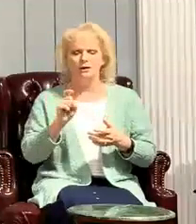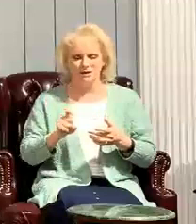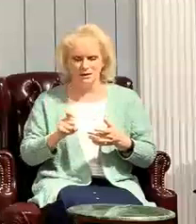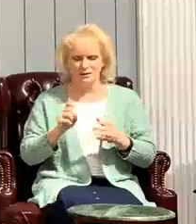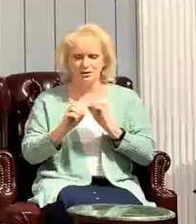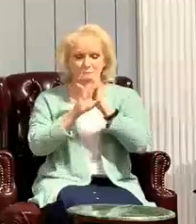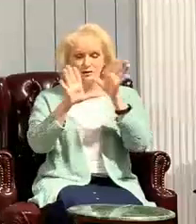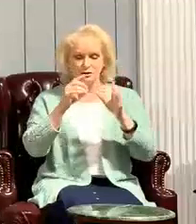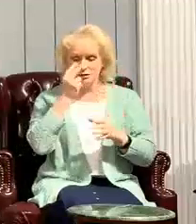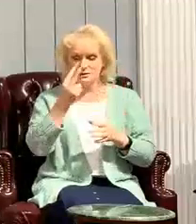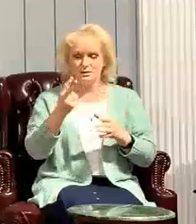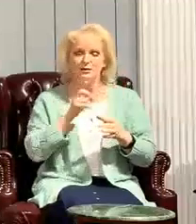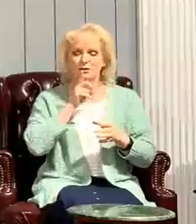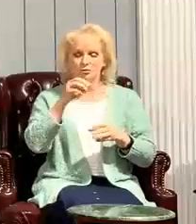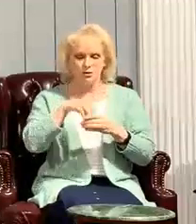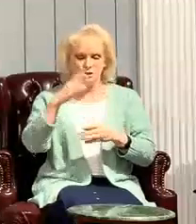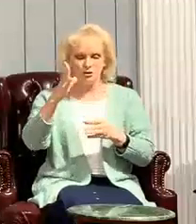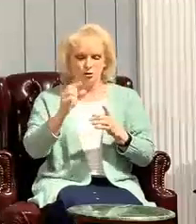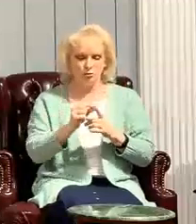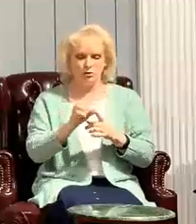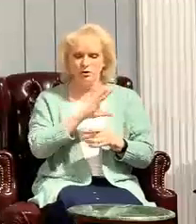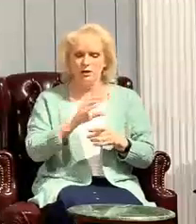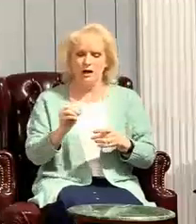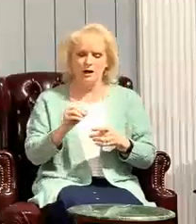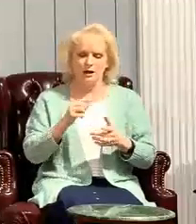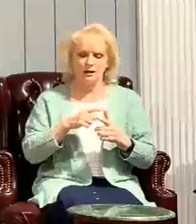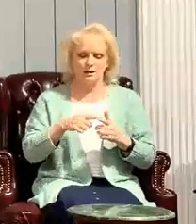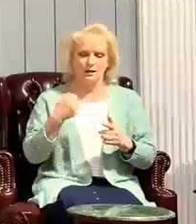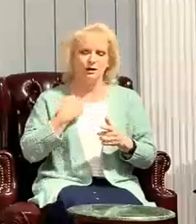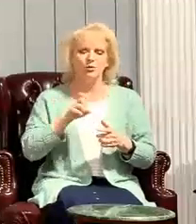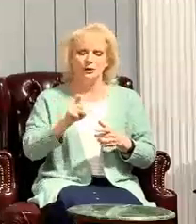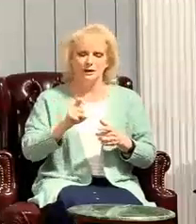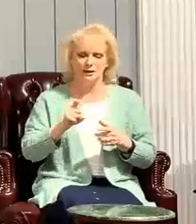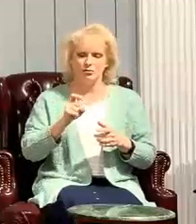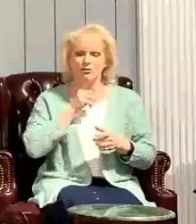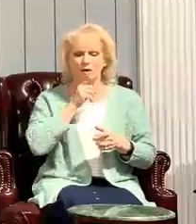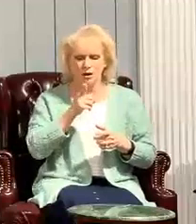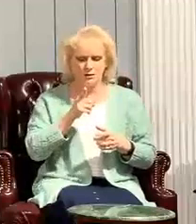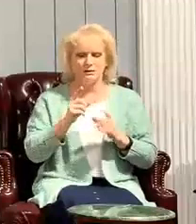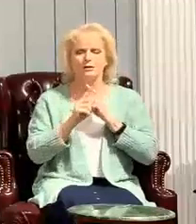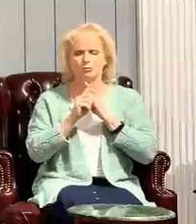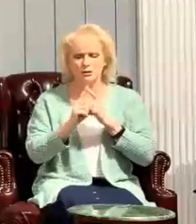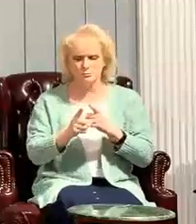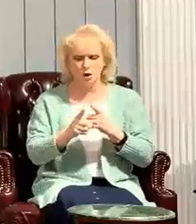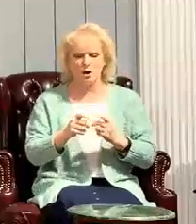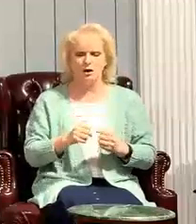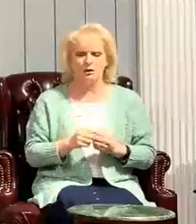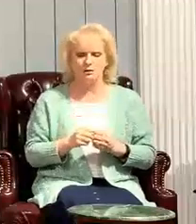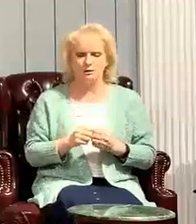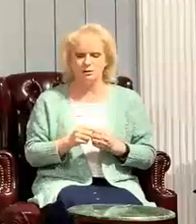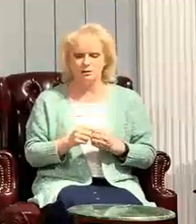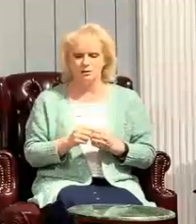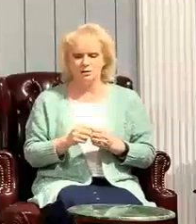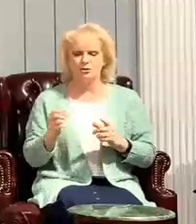clearly see the truth in your word, and then we need to honestly respond to